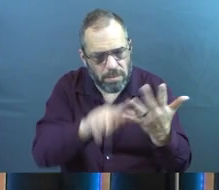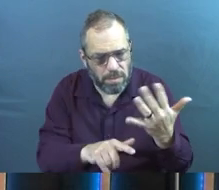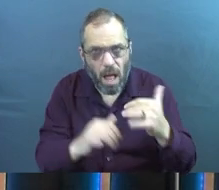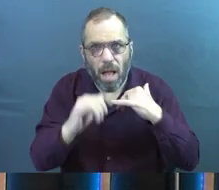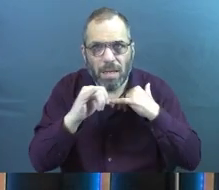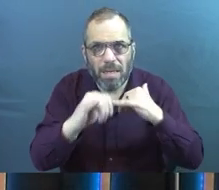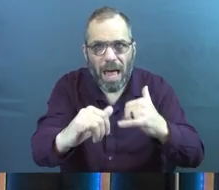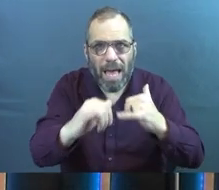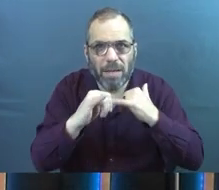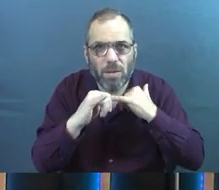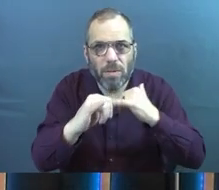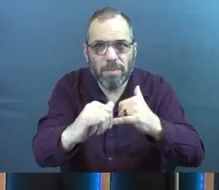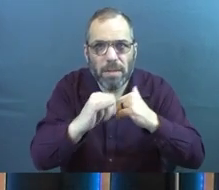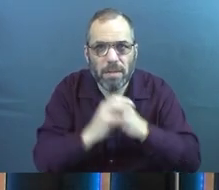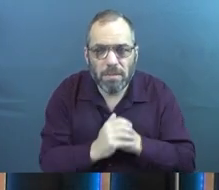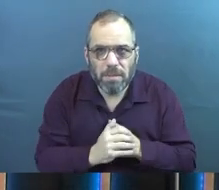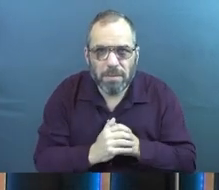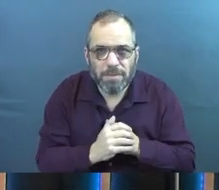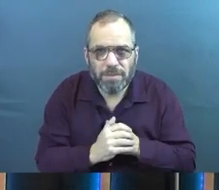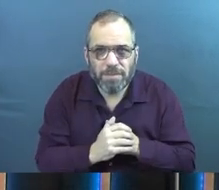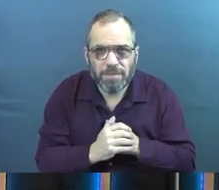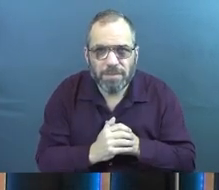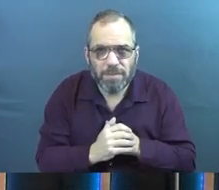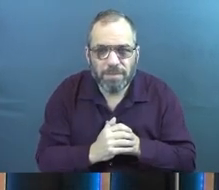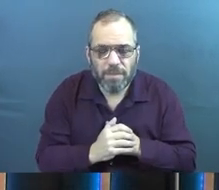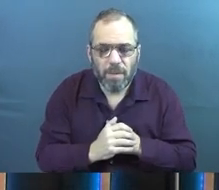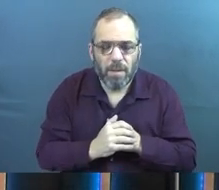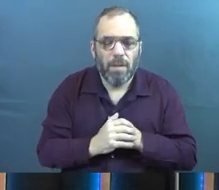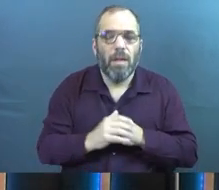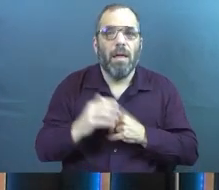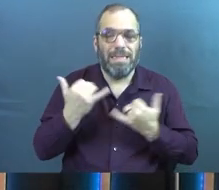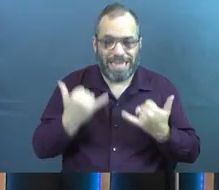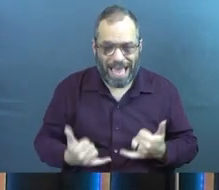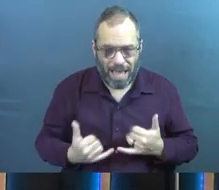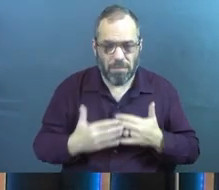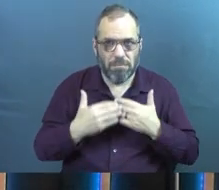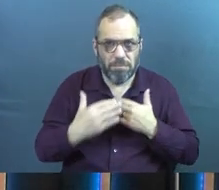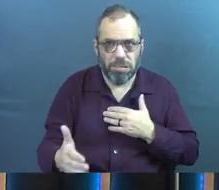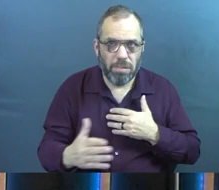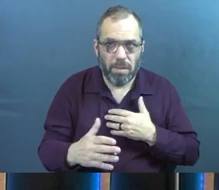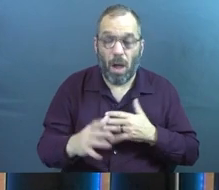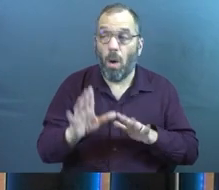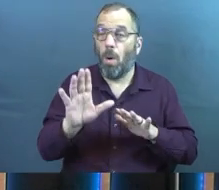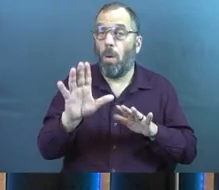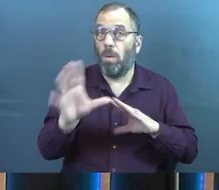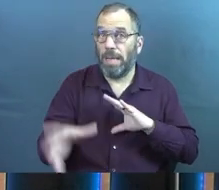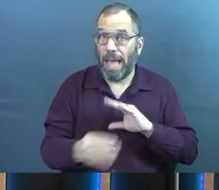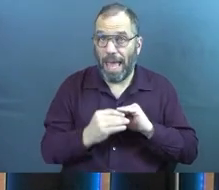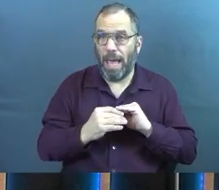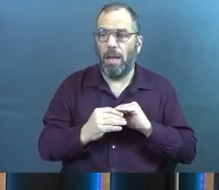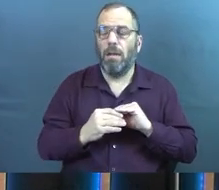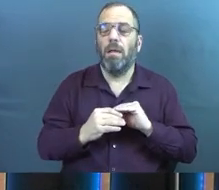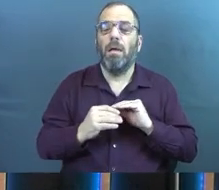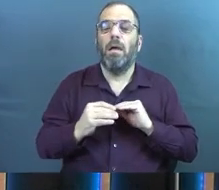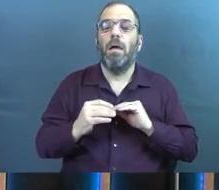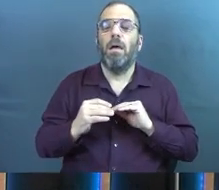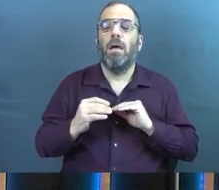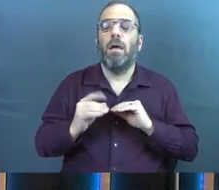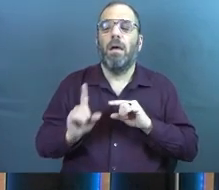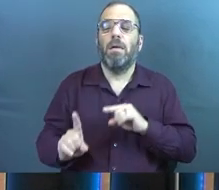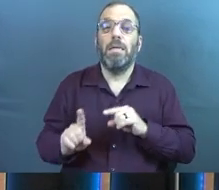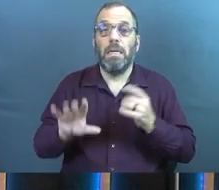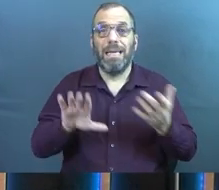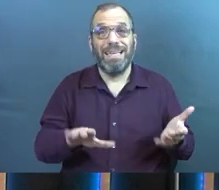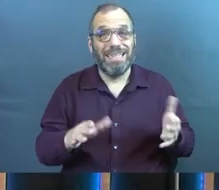He lived the daily lives that we live, that people did then and there. And not to mention, but to add on top, right?